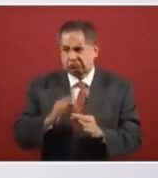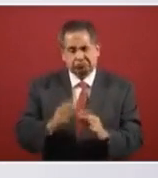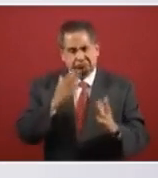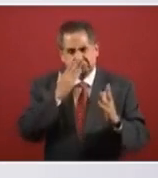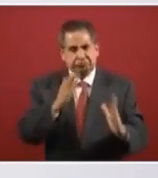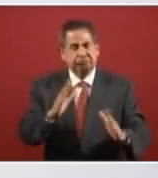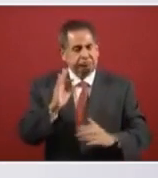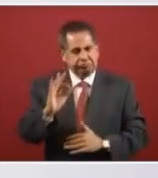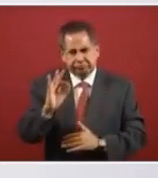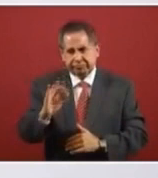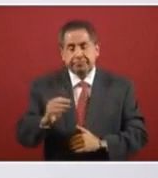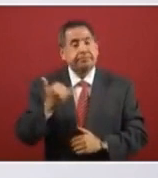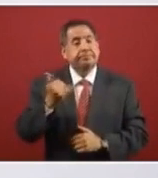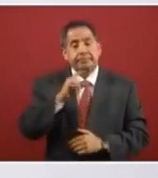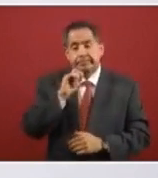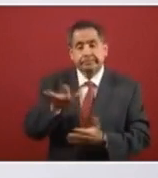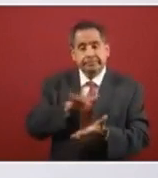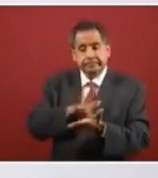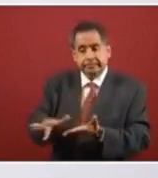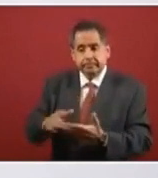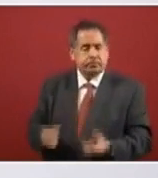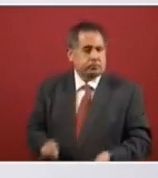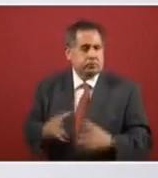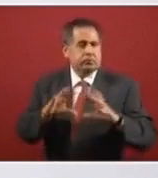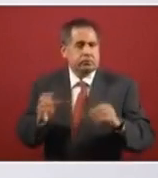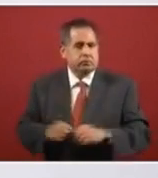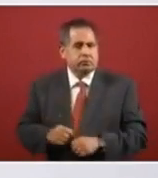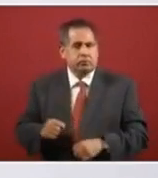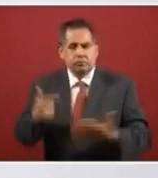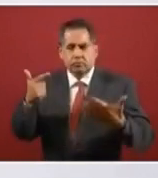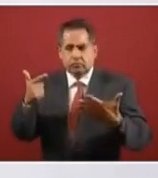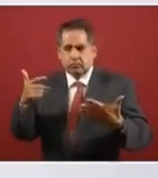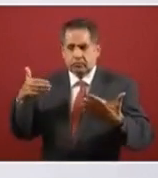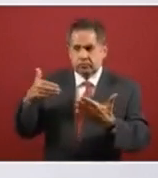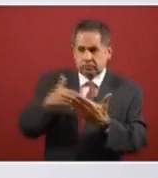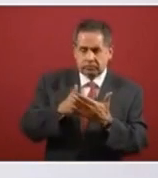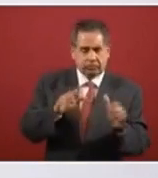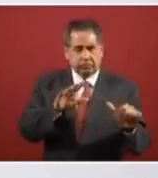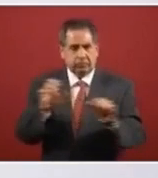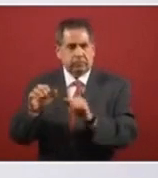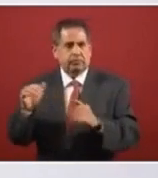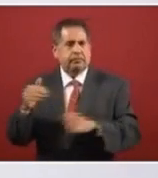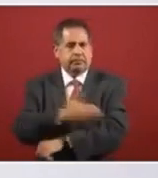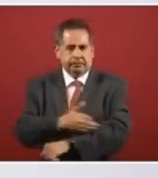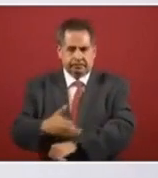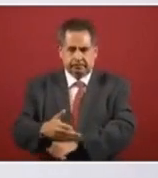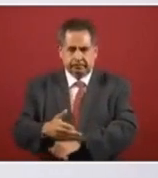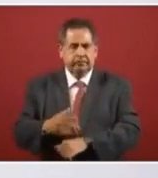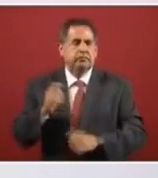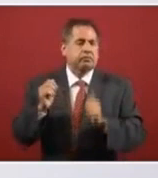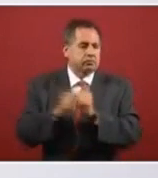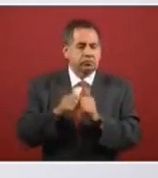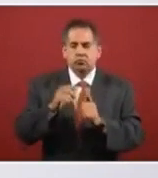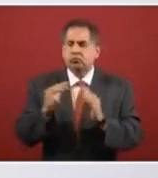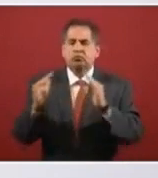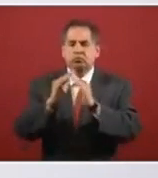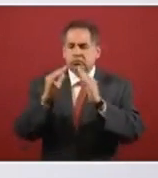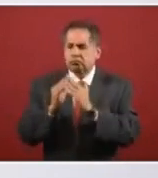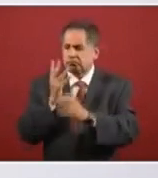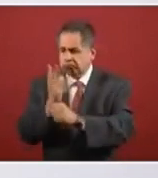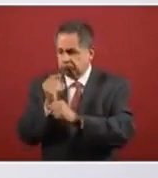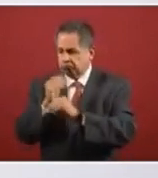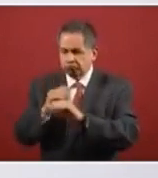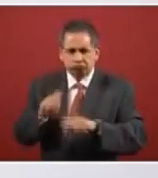touristic areas has been supported has gone to 70 have